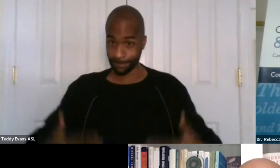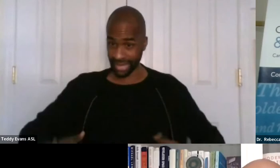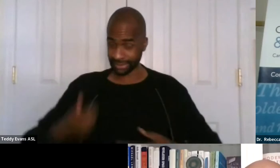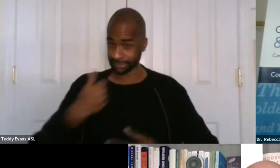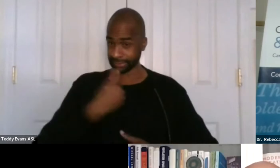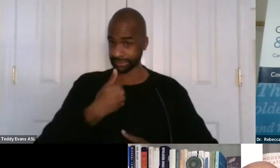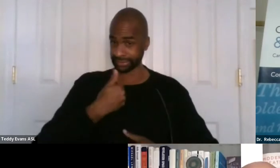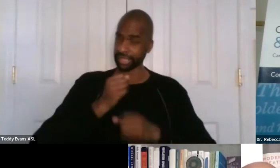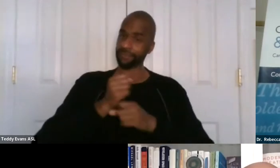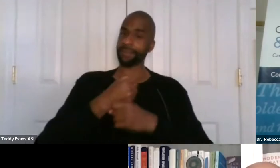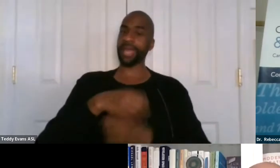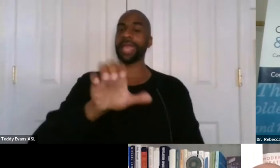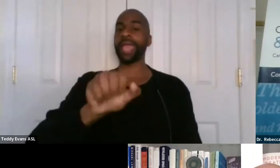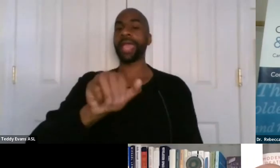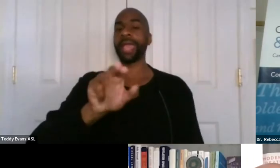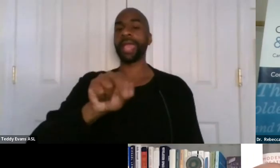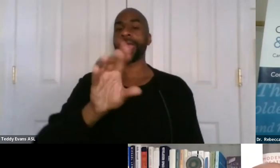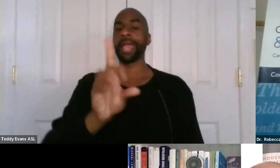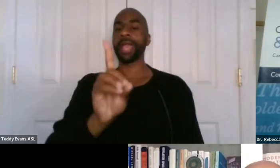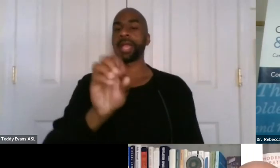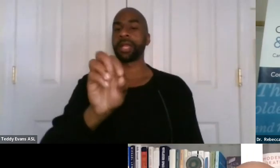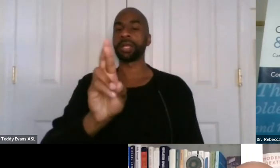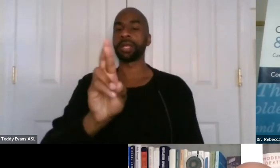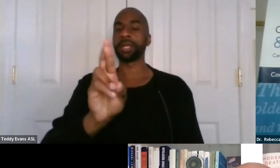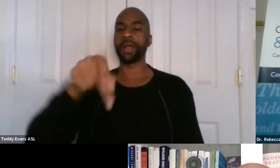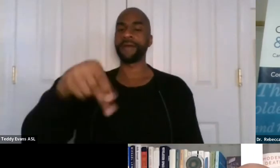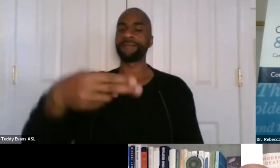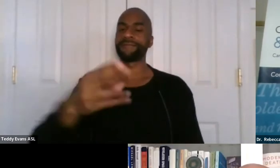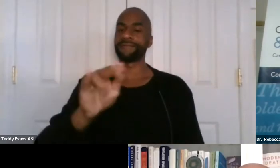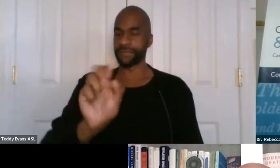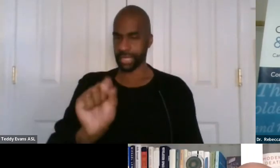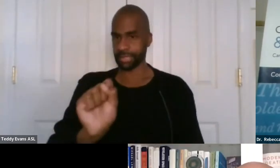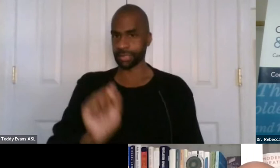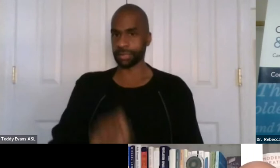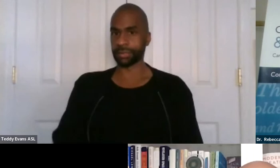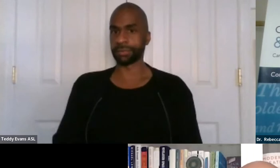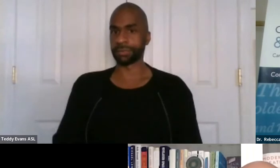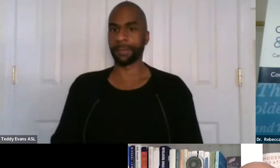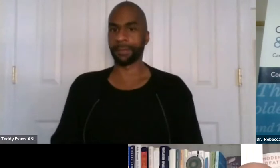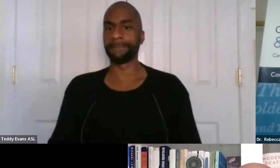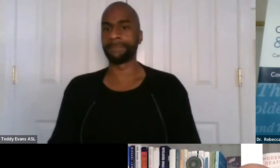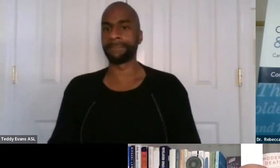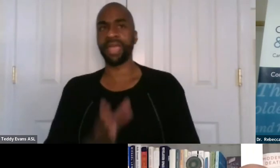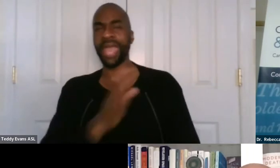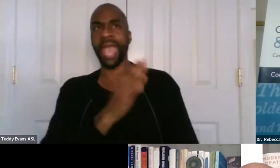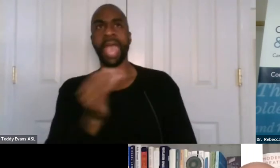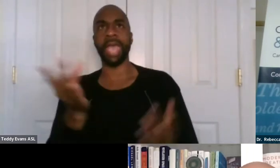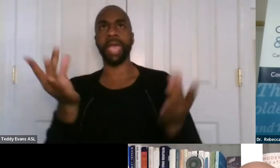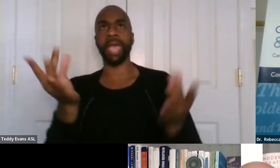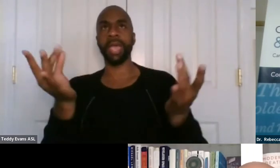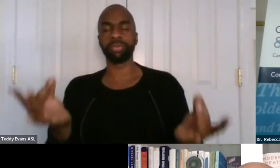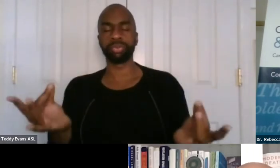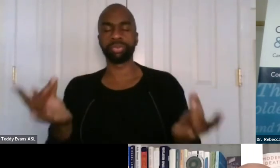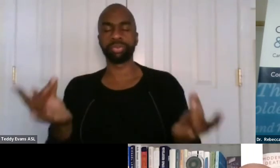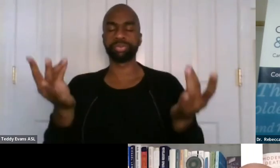pains that we face often on a daily basis. And then the role for meditation and mindfulness is also extremely